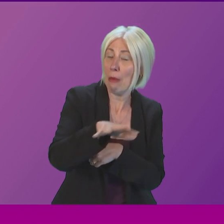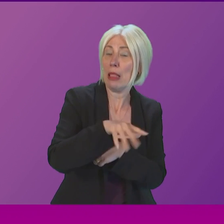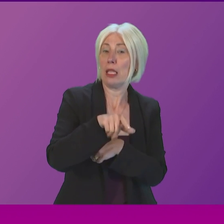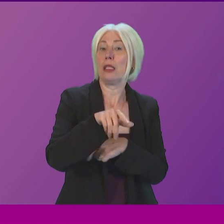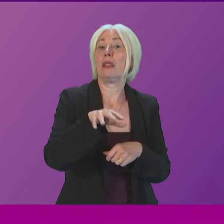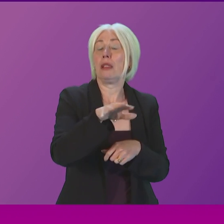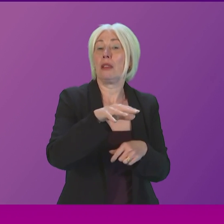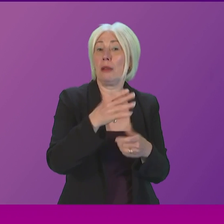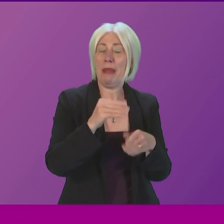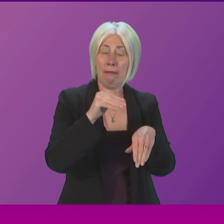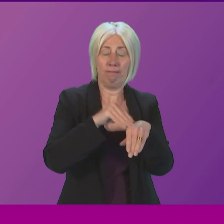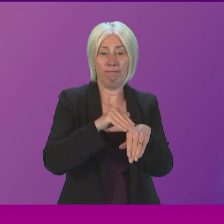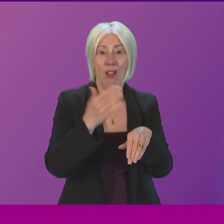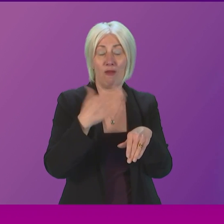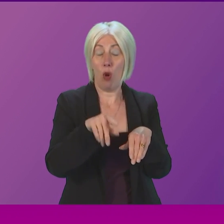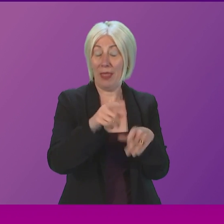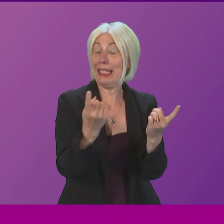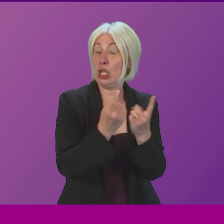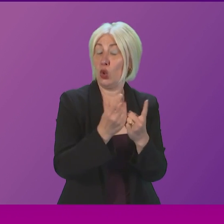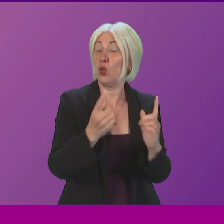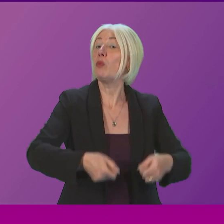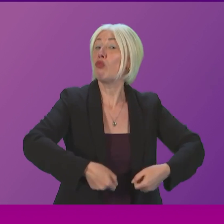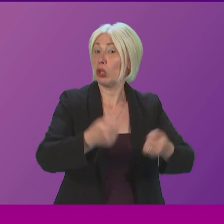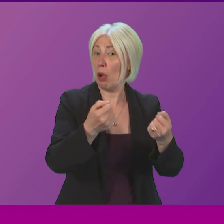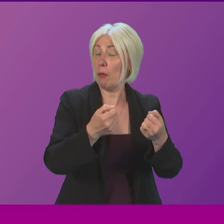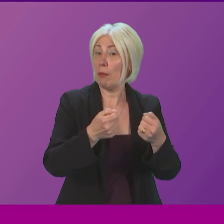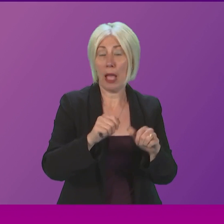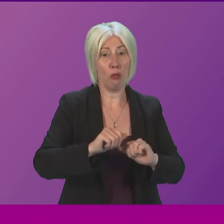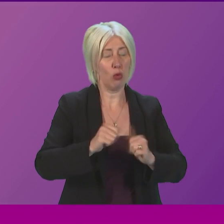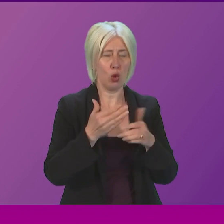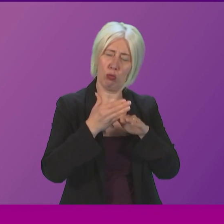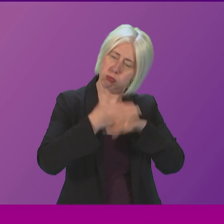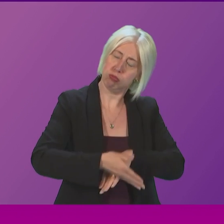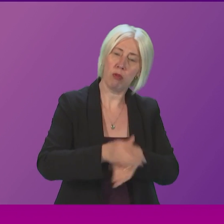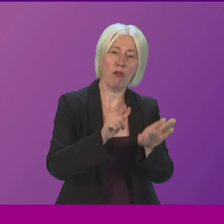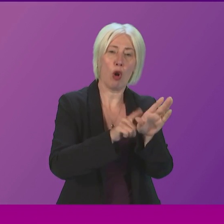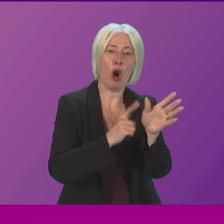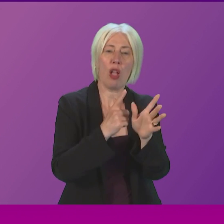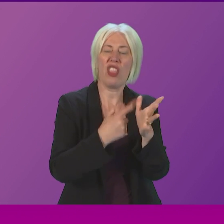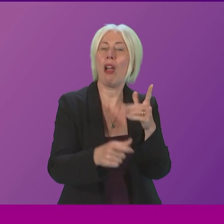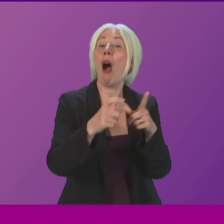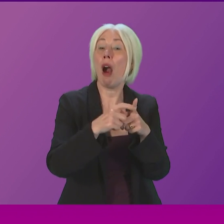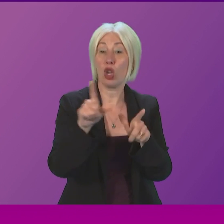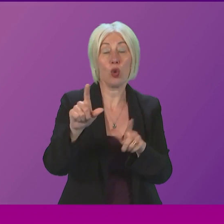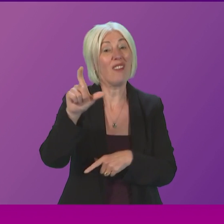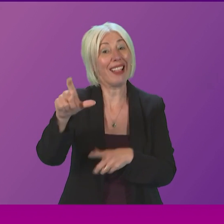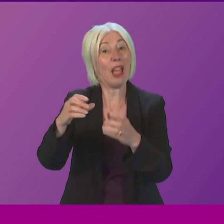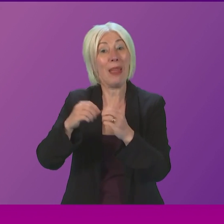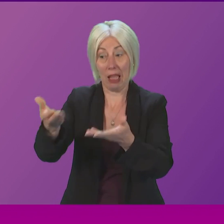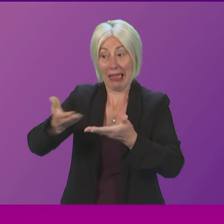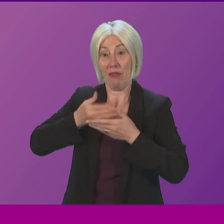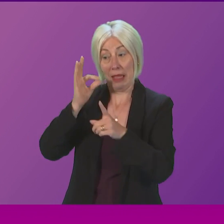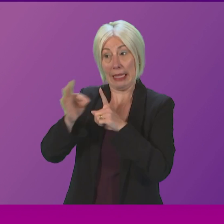affected by the issue that Claire Baker raises and the good work that the Yard does. So, if Claire Baker will forgive me, I will look at the